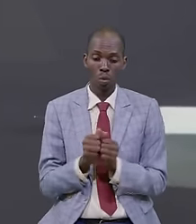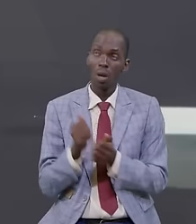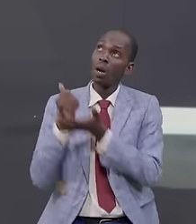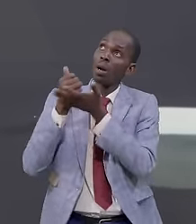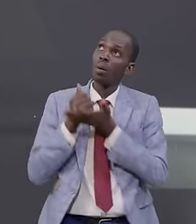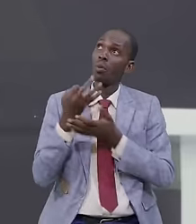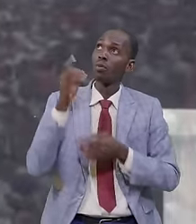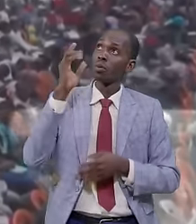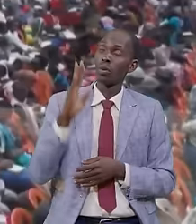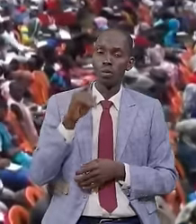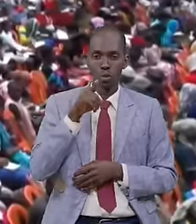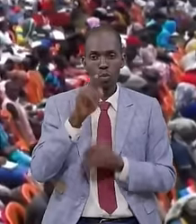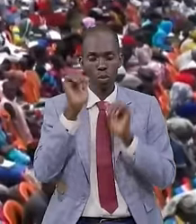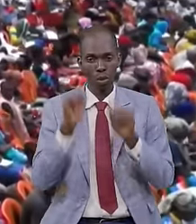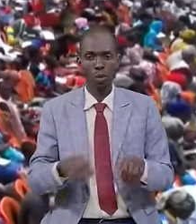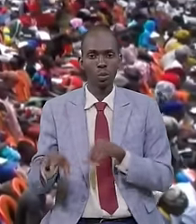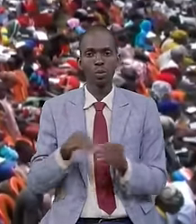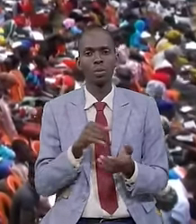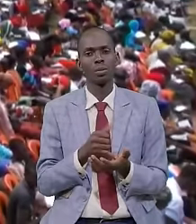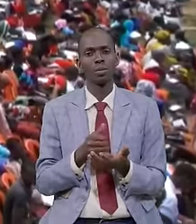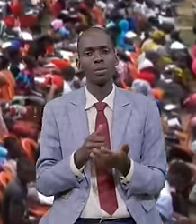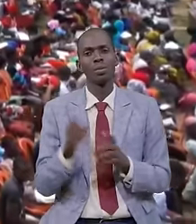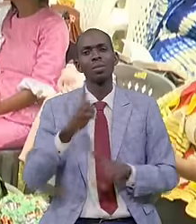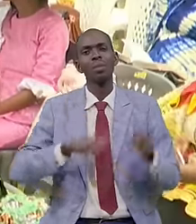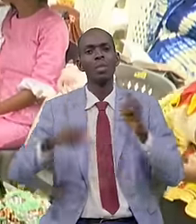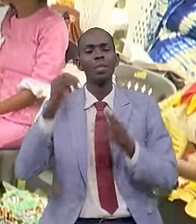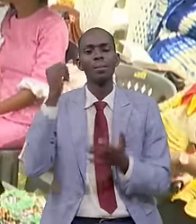it. A good amen.